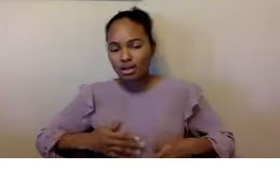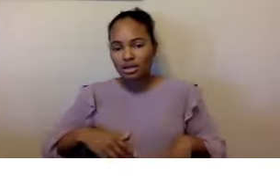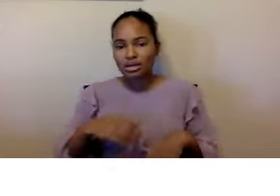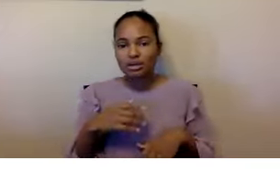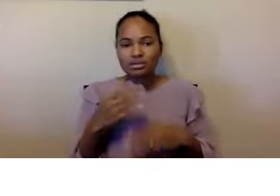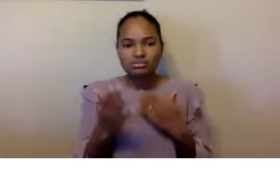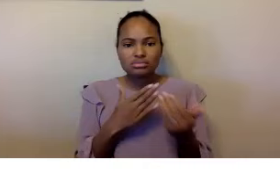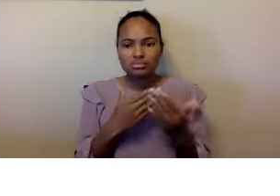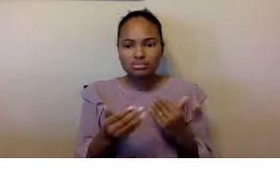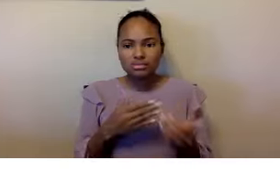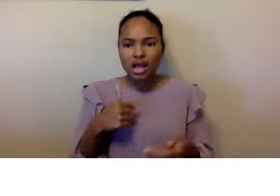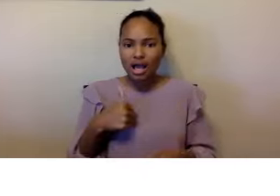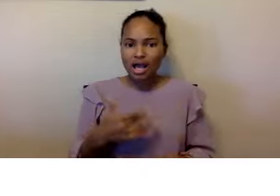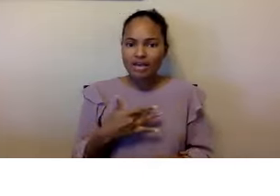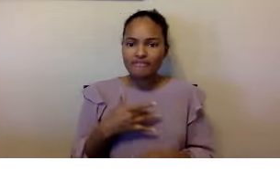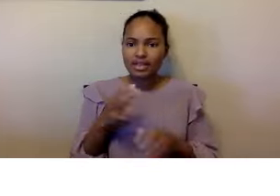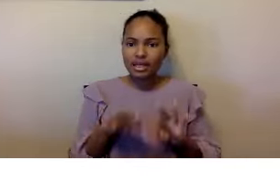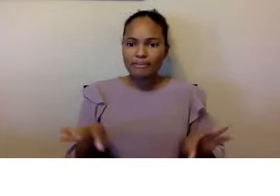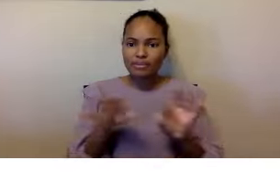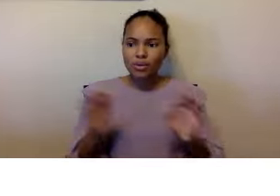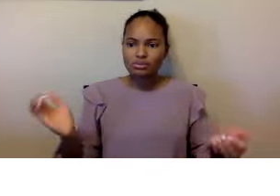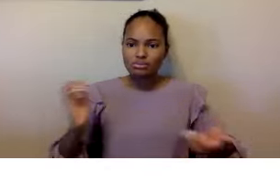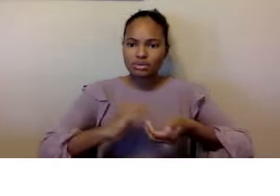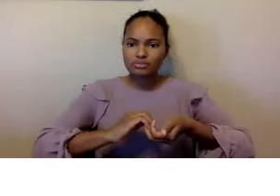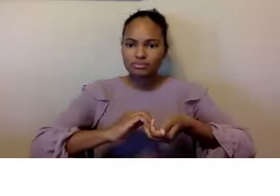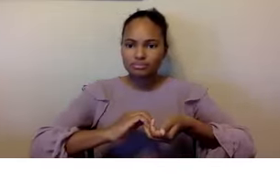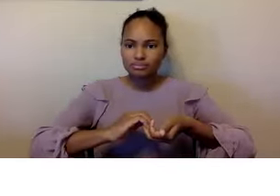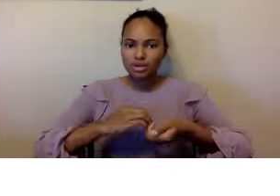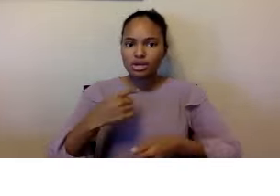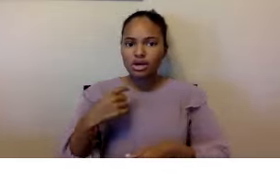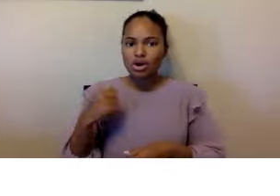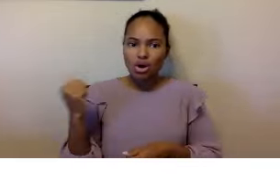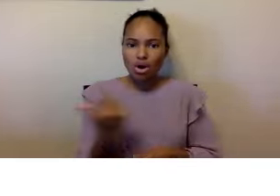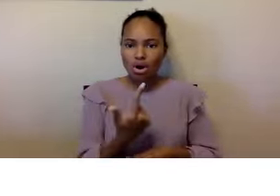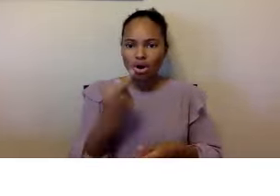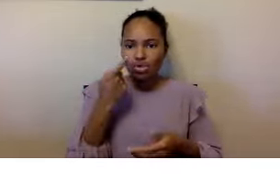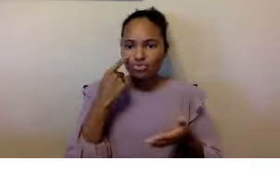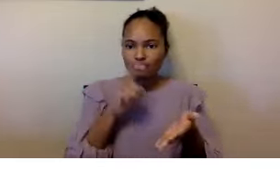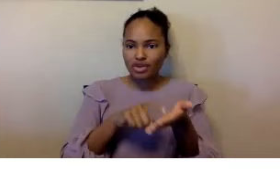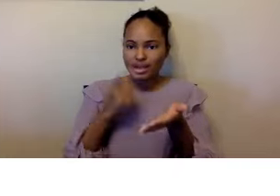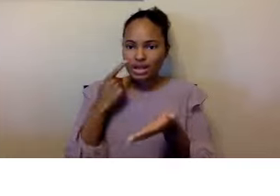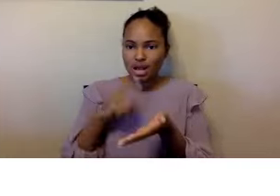like it's even more important that we come together and that we recognize